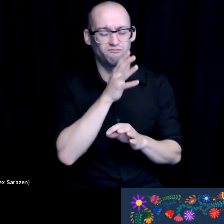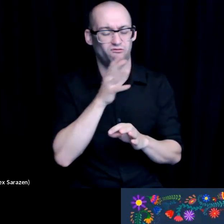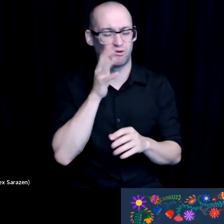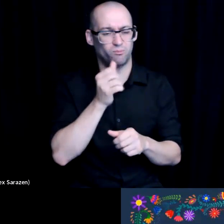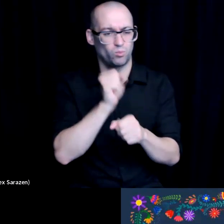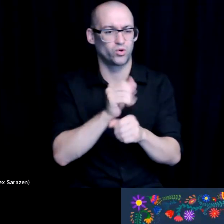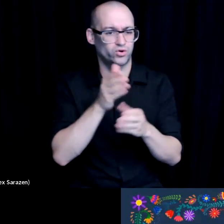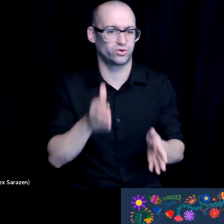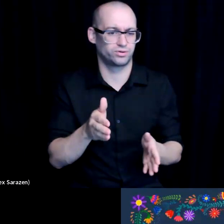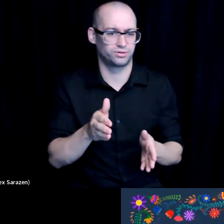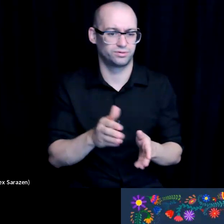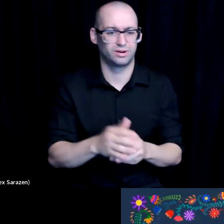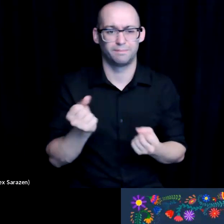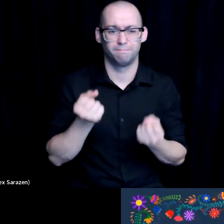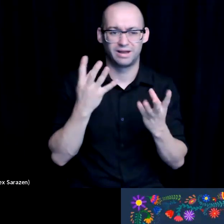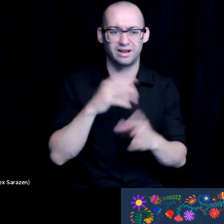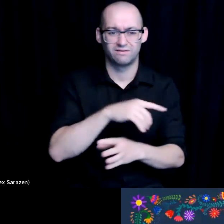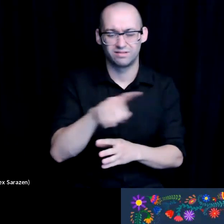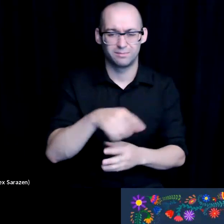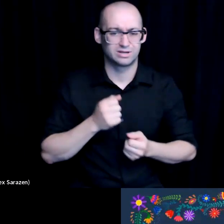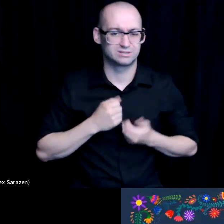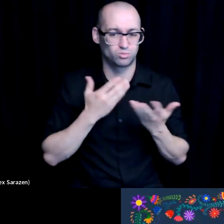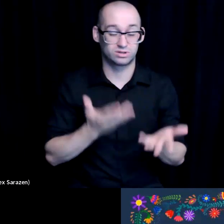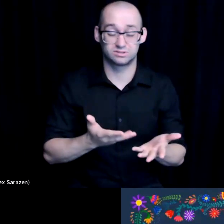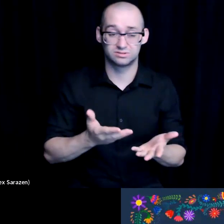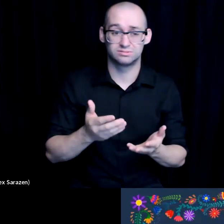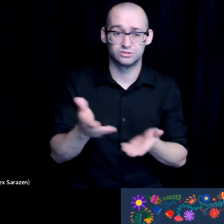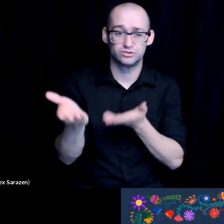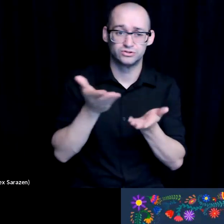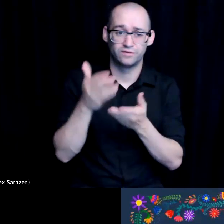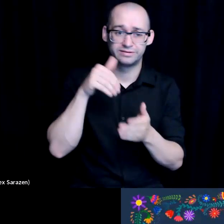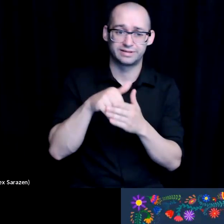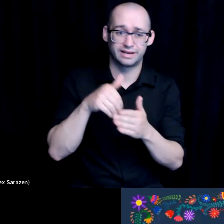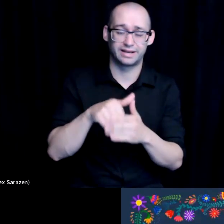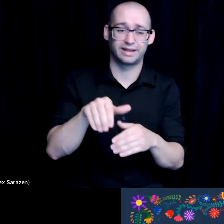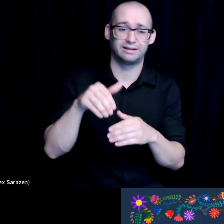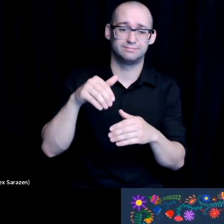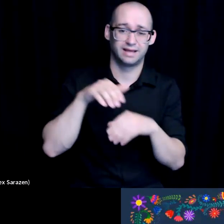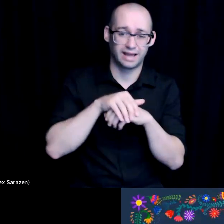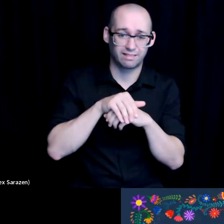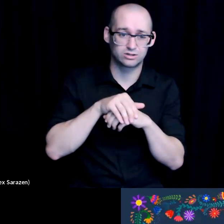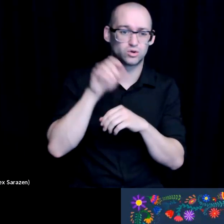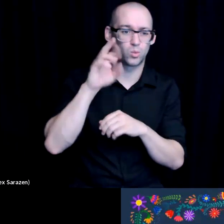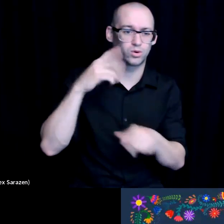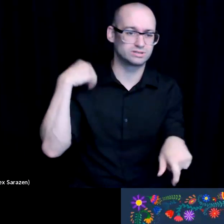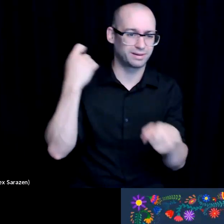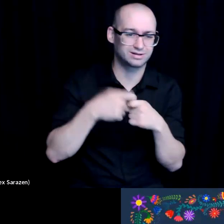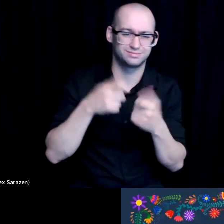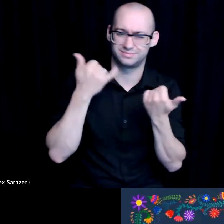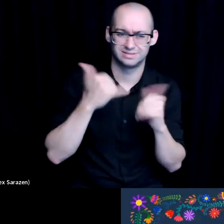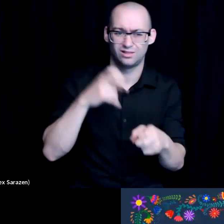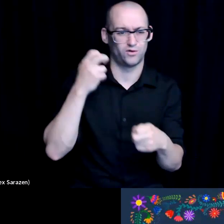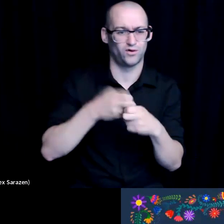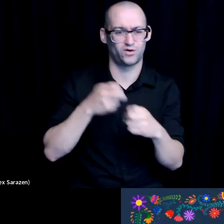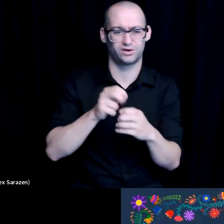lot of them expressed that even though some services were in English or even Spanish, it was still very difficult to navigate these